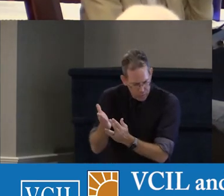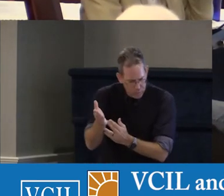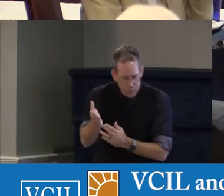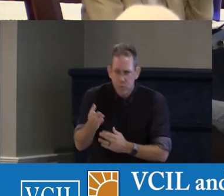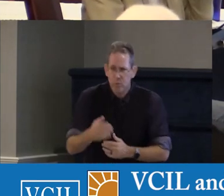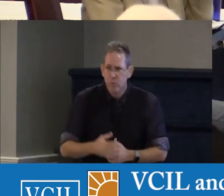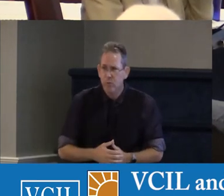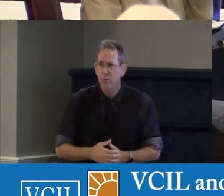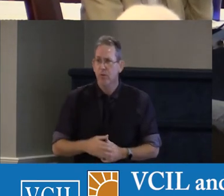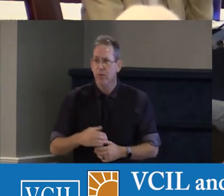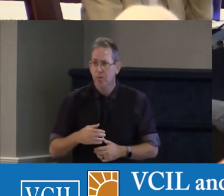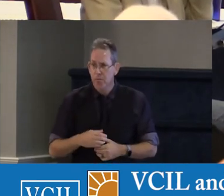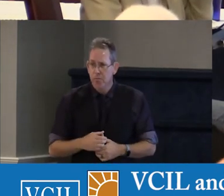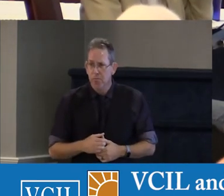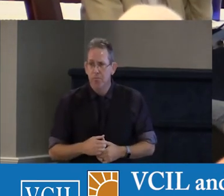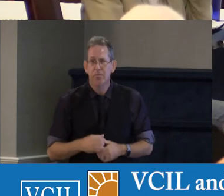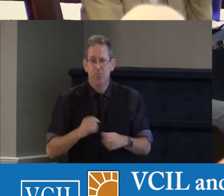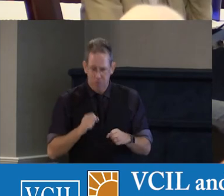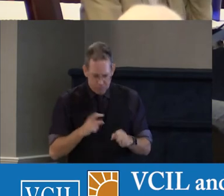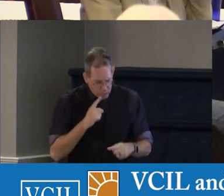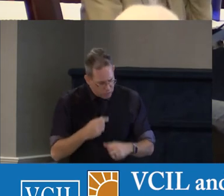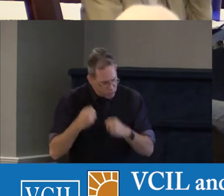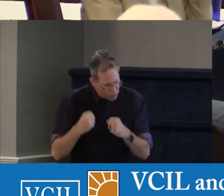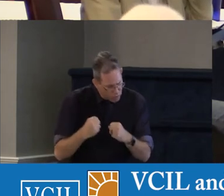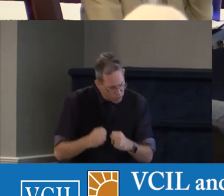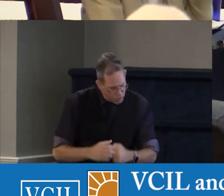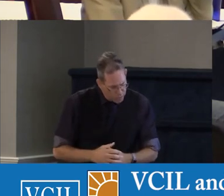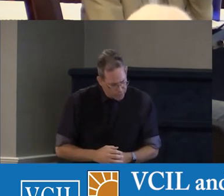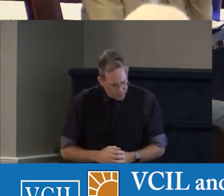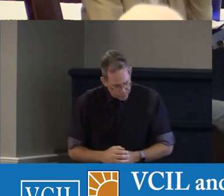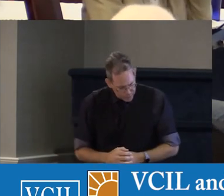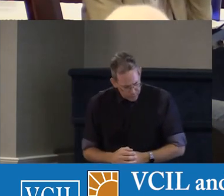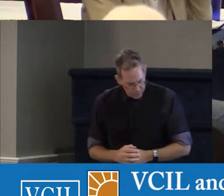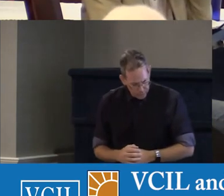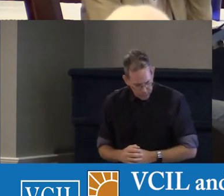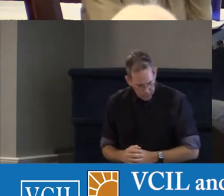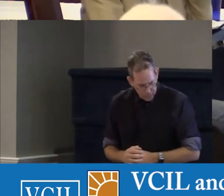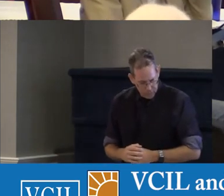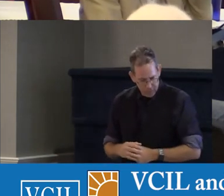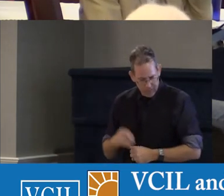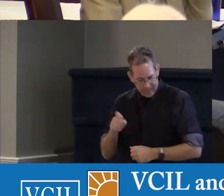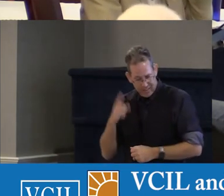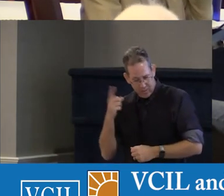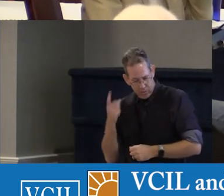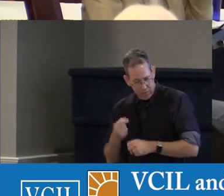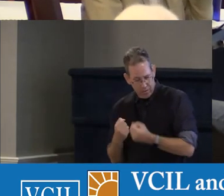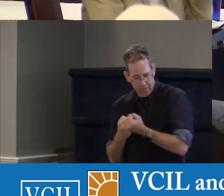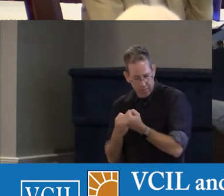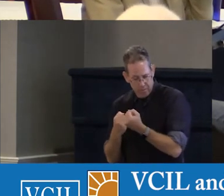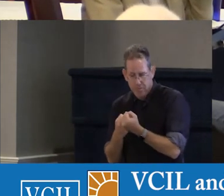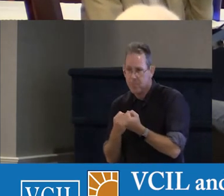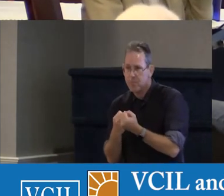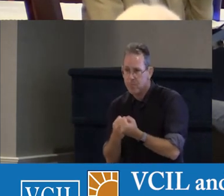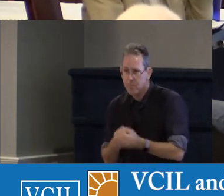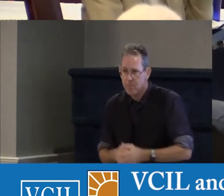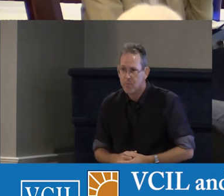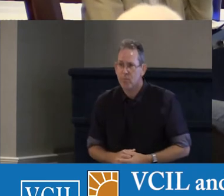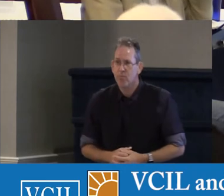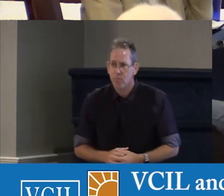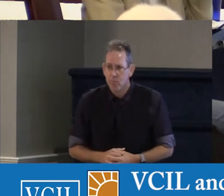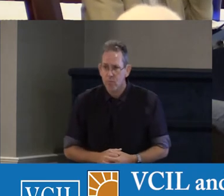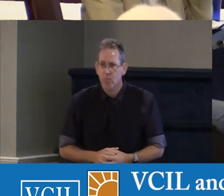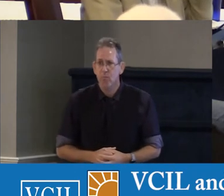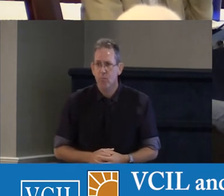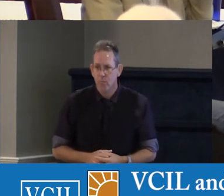be strong and I will carry you through. If you got a problem, I got a